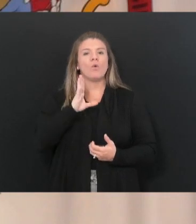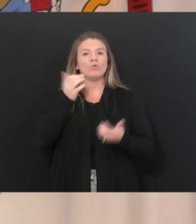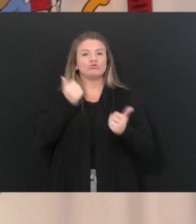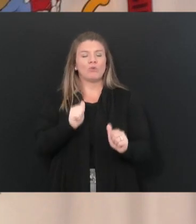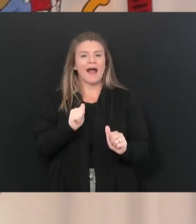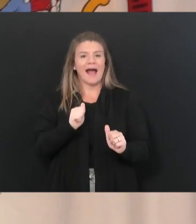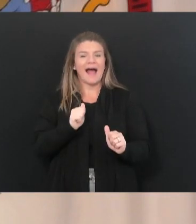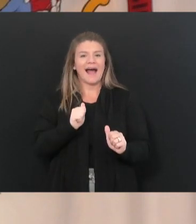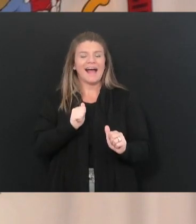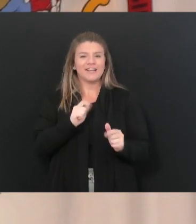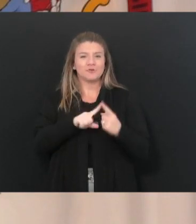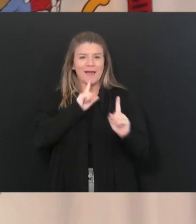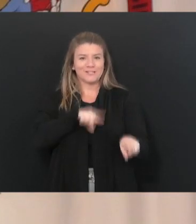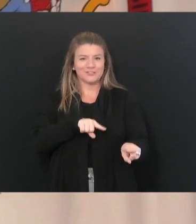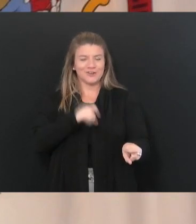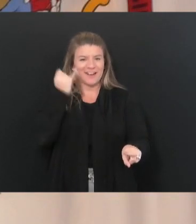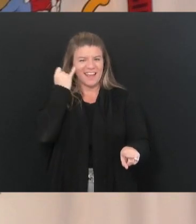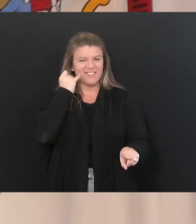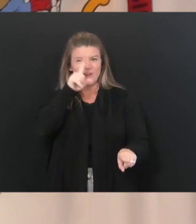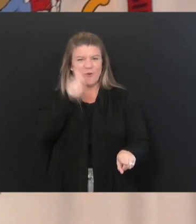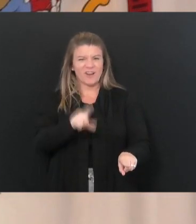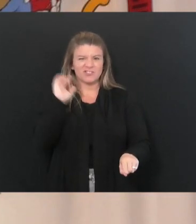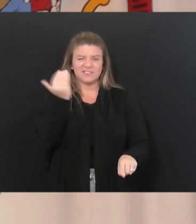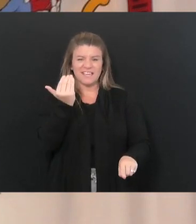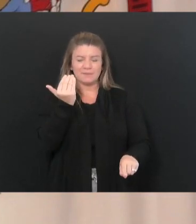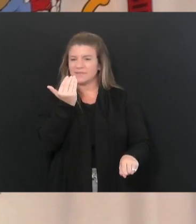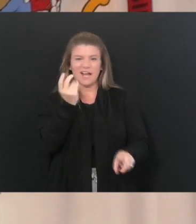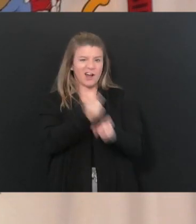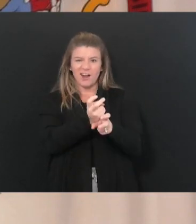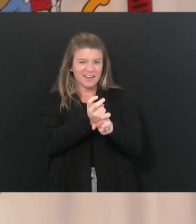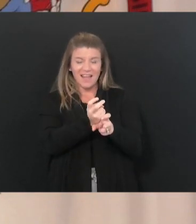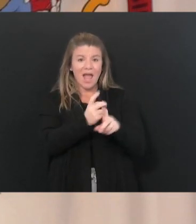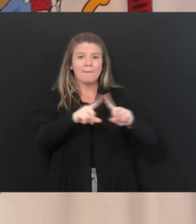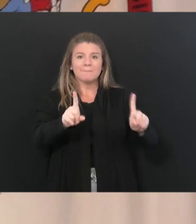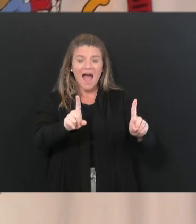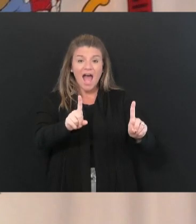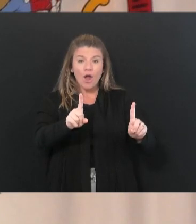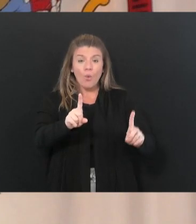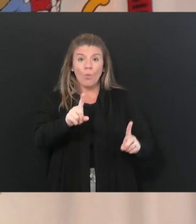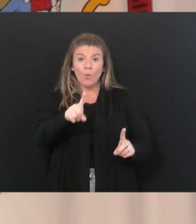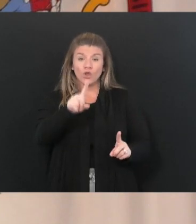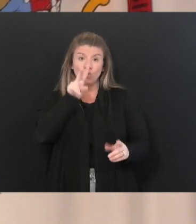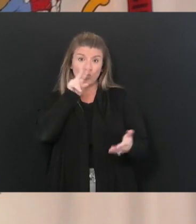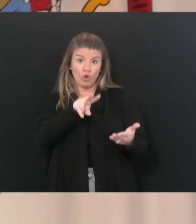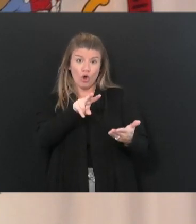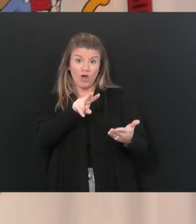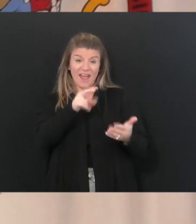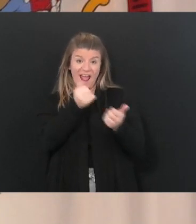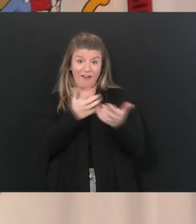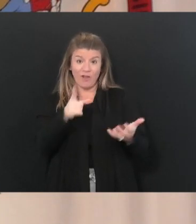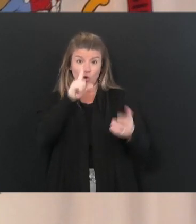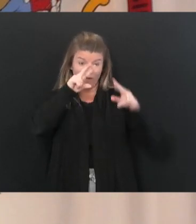answer. But when it really boils right down to it, they're the ones that have